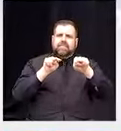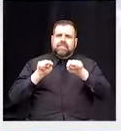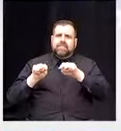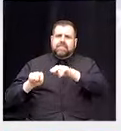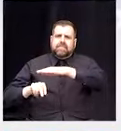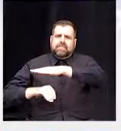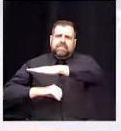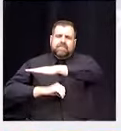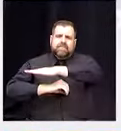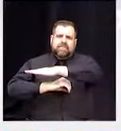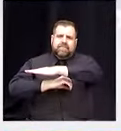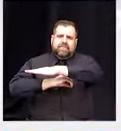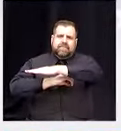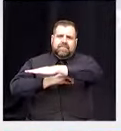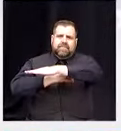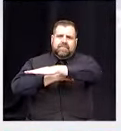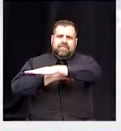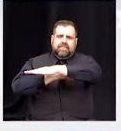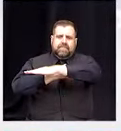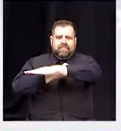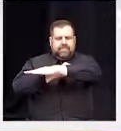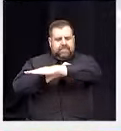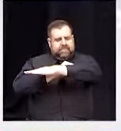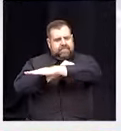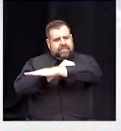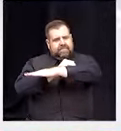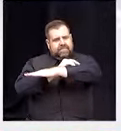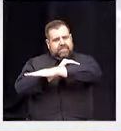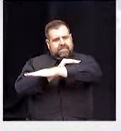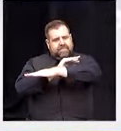by the dawn's early